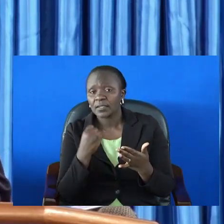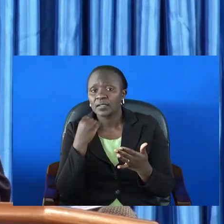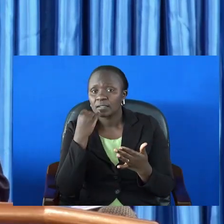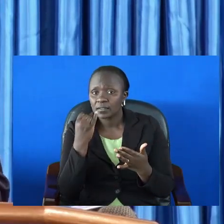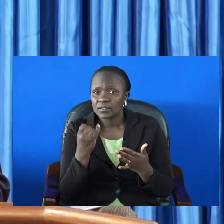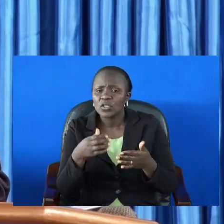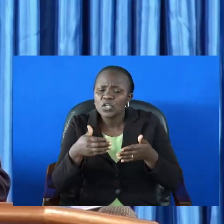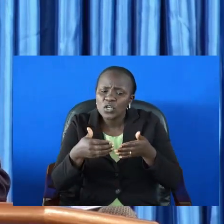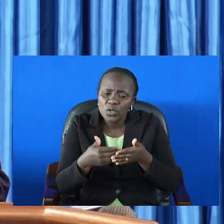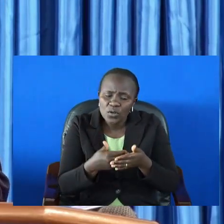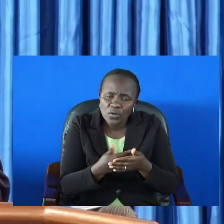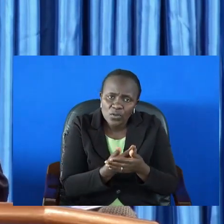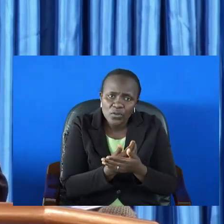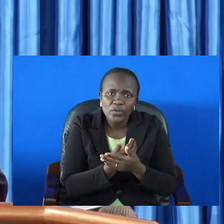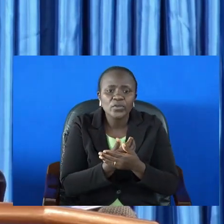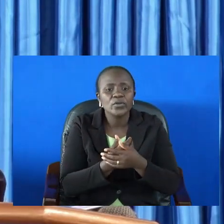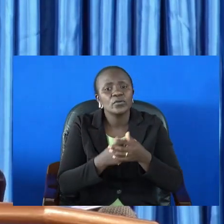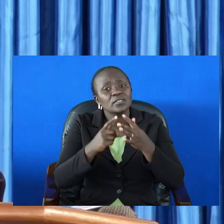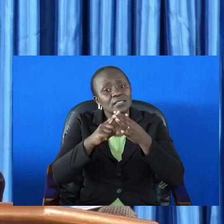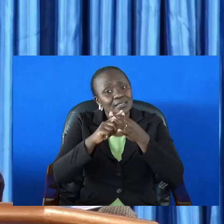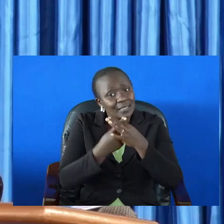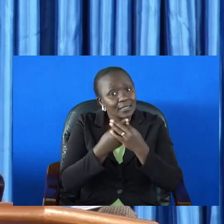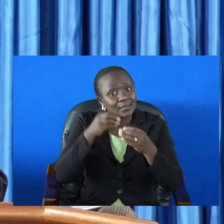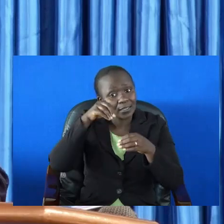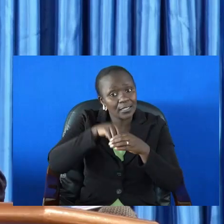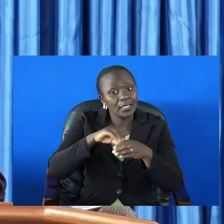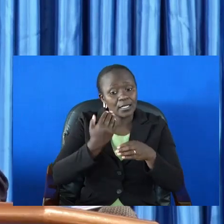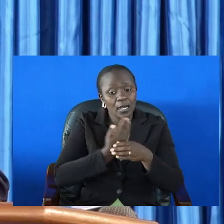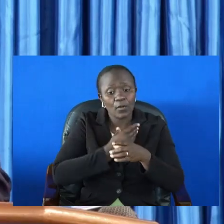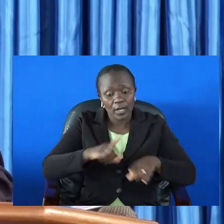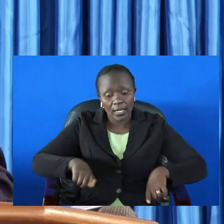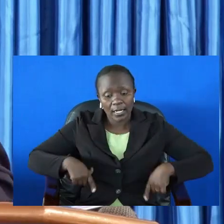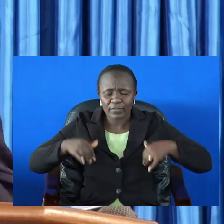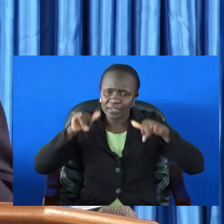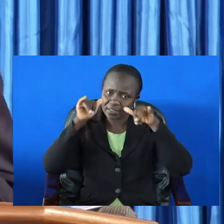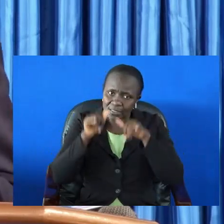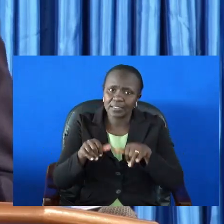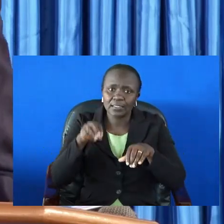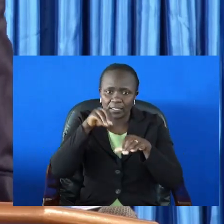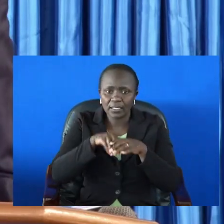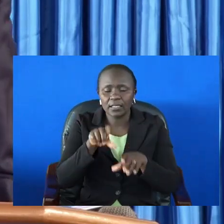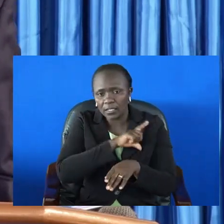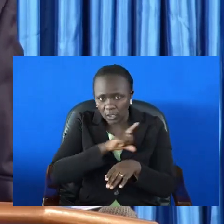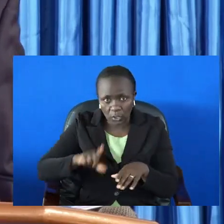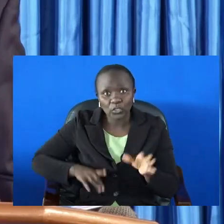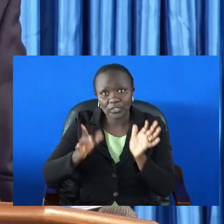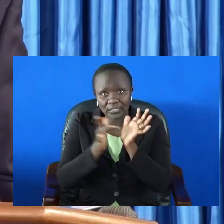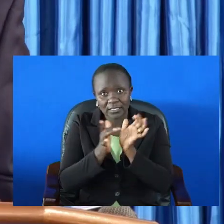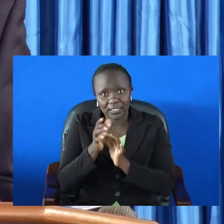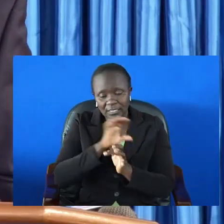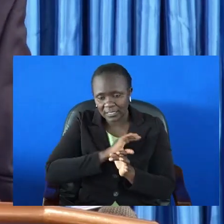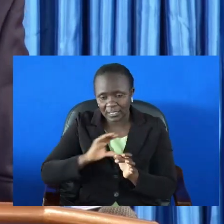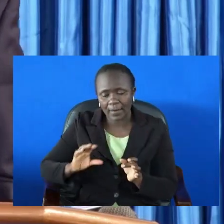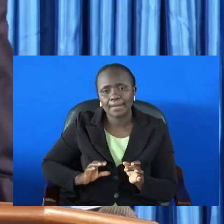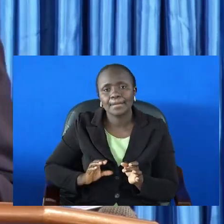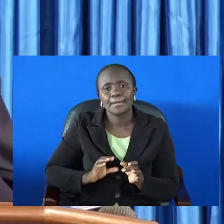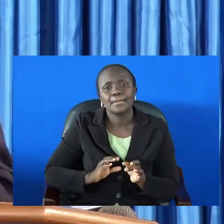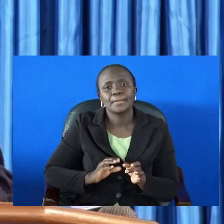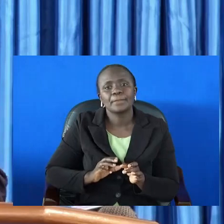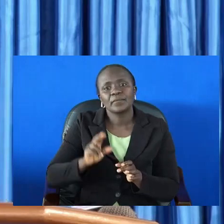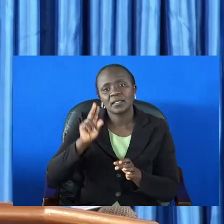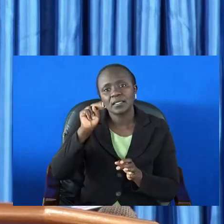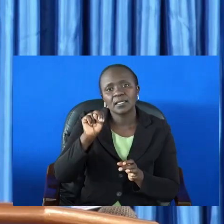the new beginnings in our life as we settle in the Lord Jesus Christ. Let's turn and I will read in the